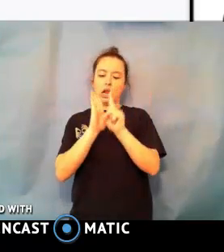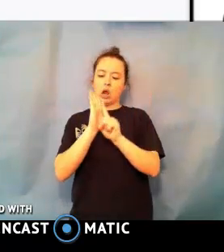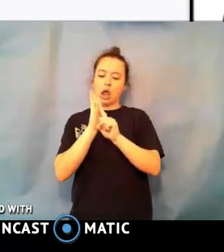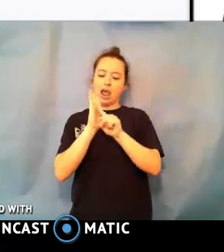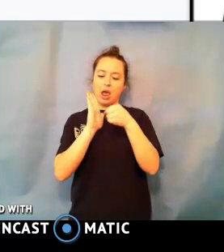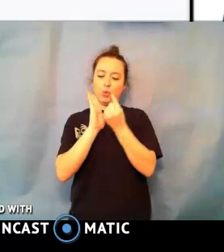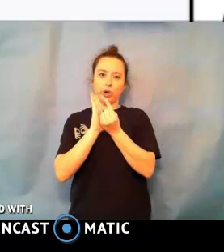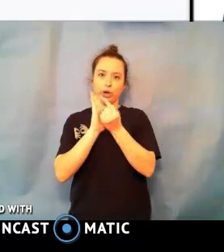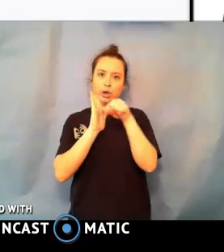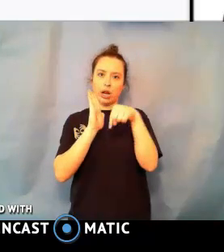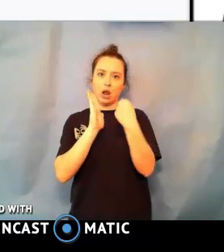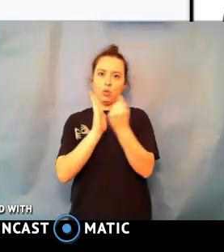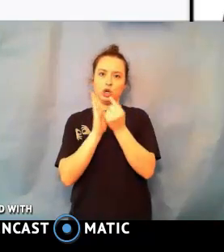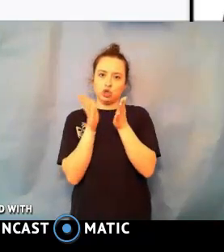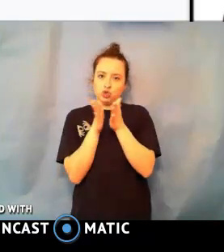is short.